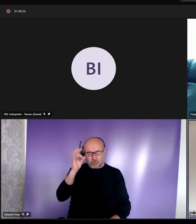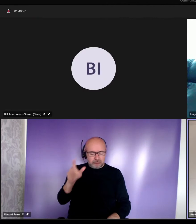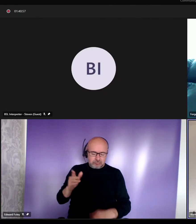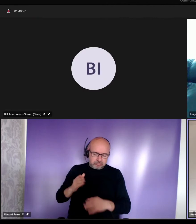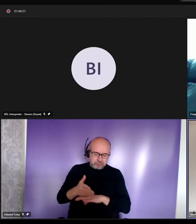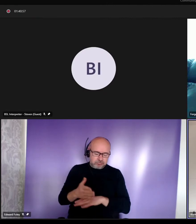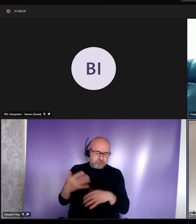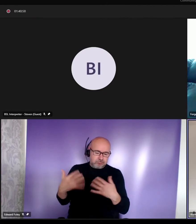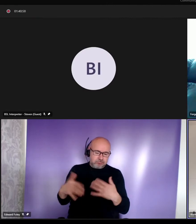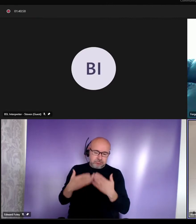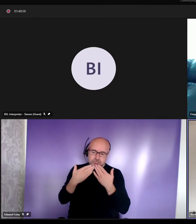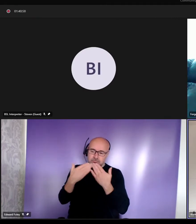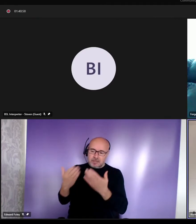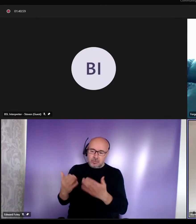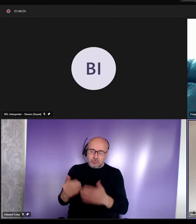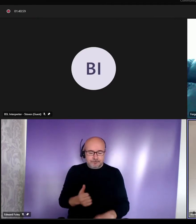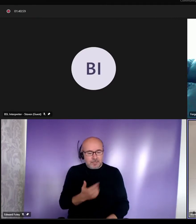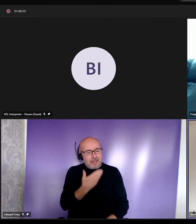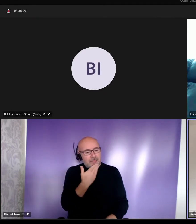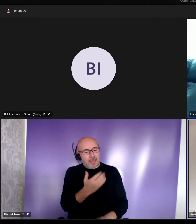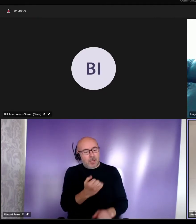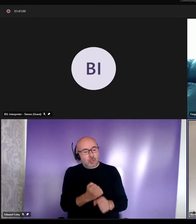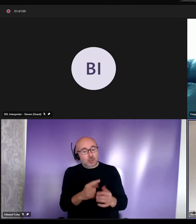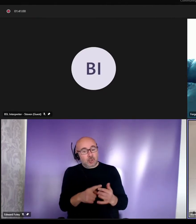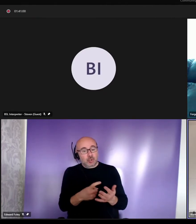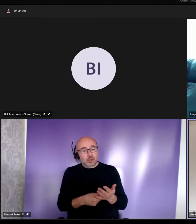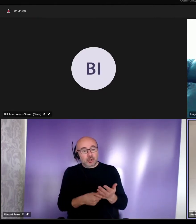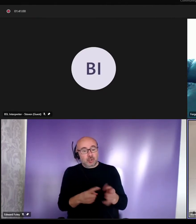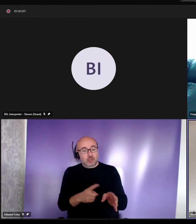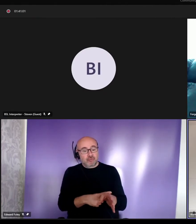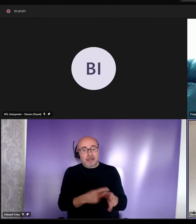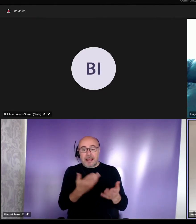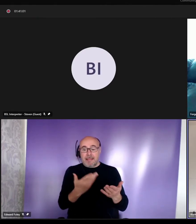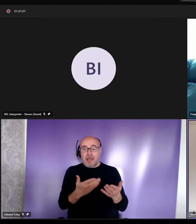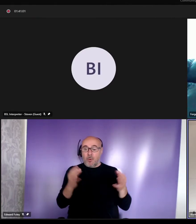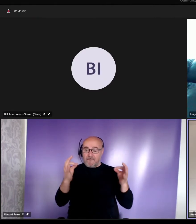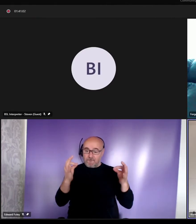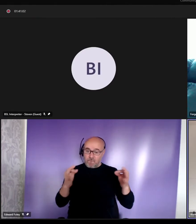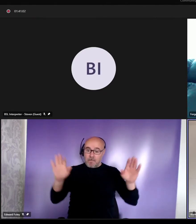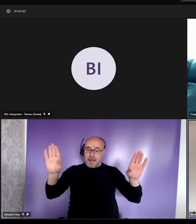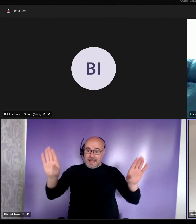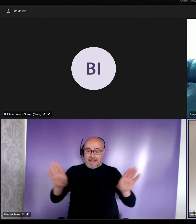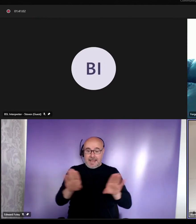Okay. Right, we'll just formally end the meeting then. Thank you all for your